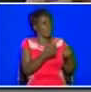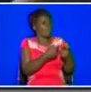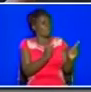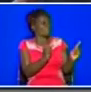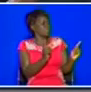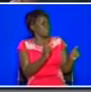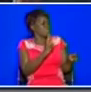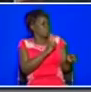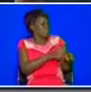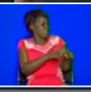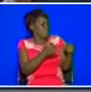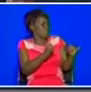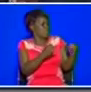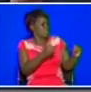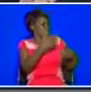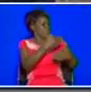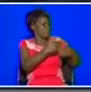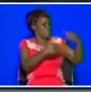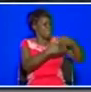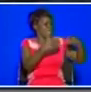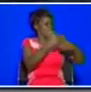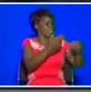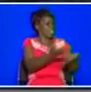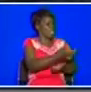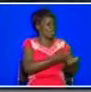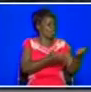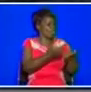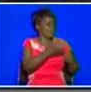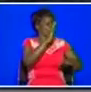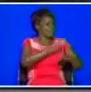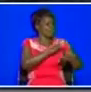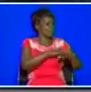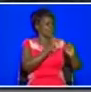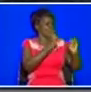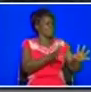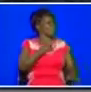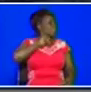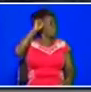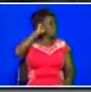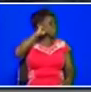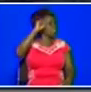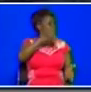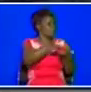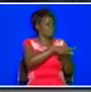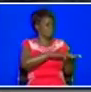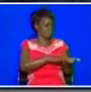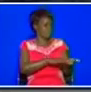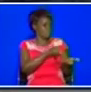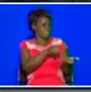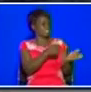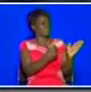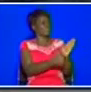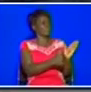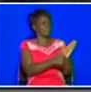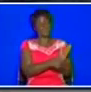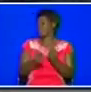you try and build an economy on an unsound political foundation, you're building on quicksand.